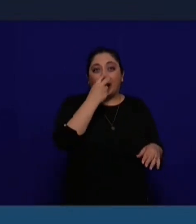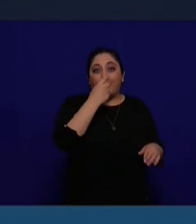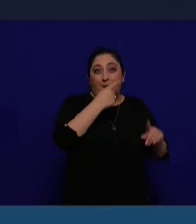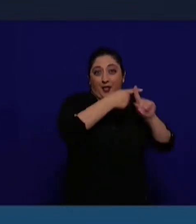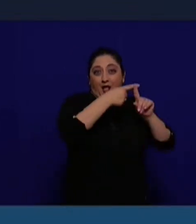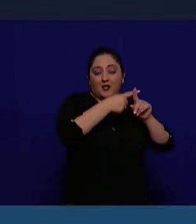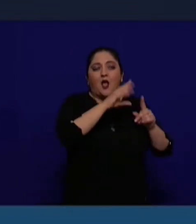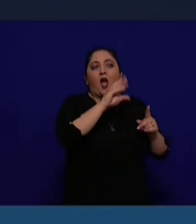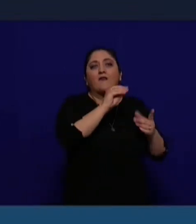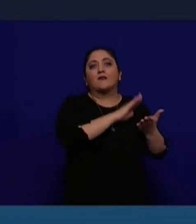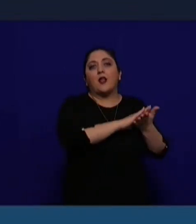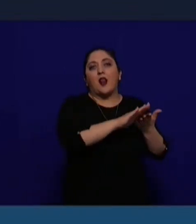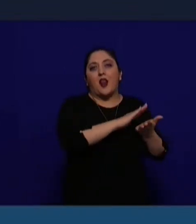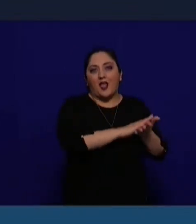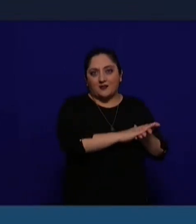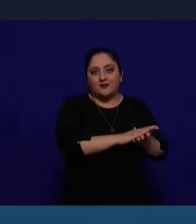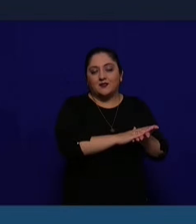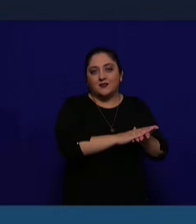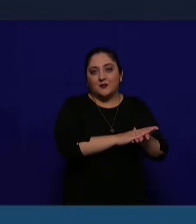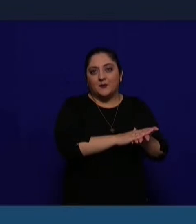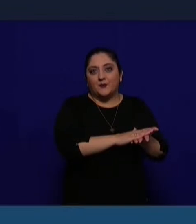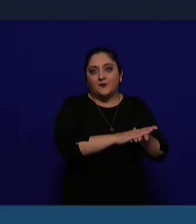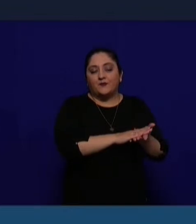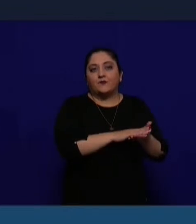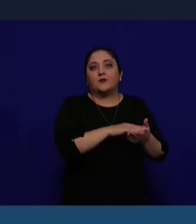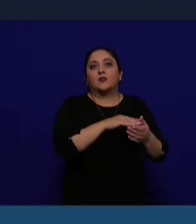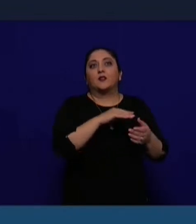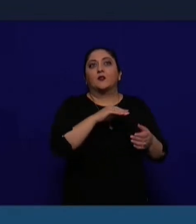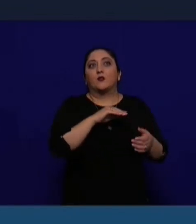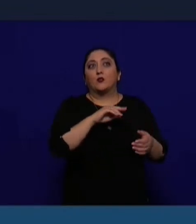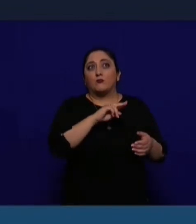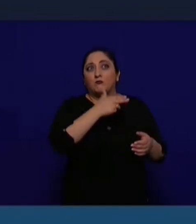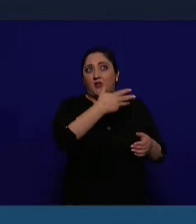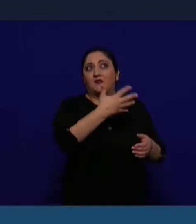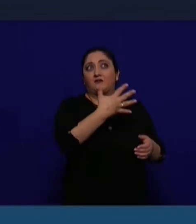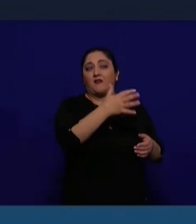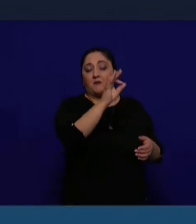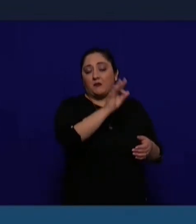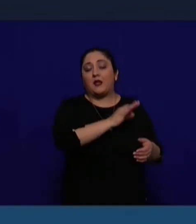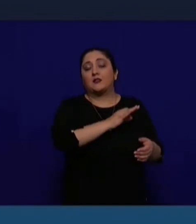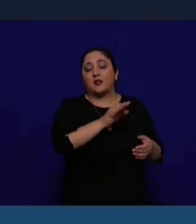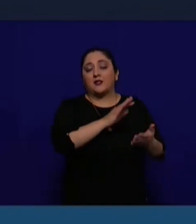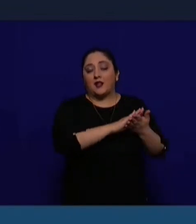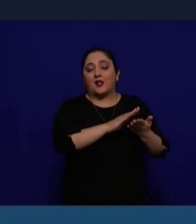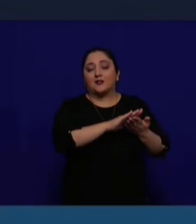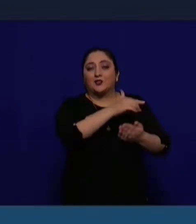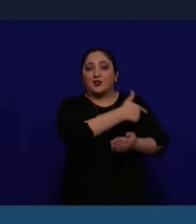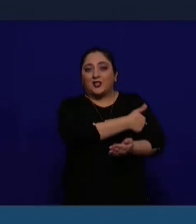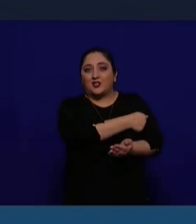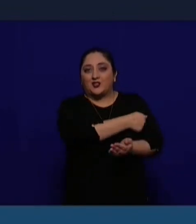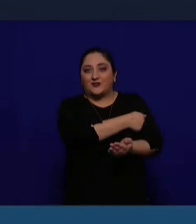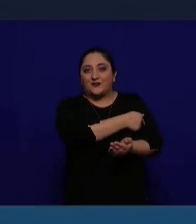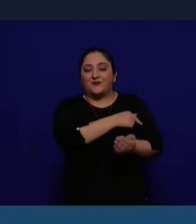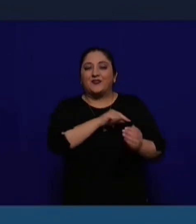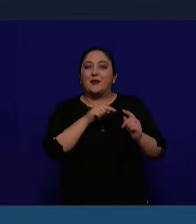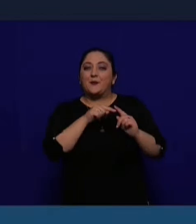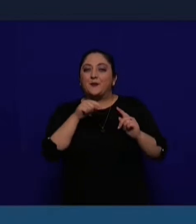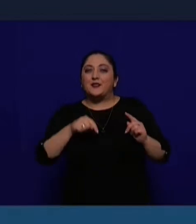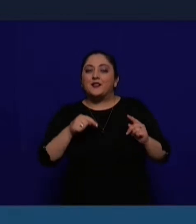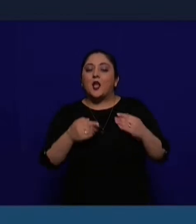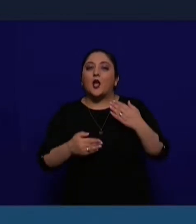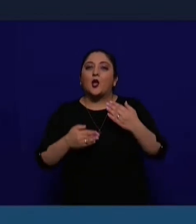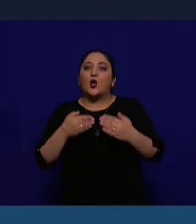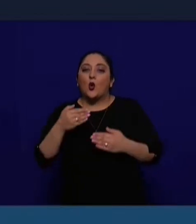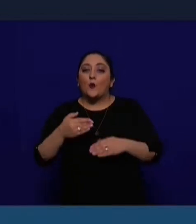ammont sostanzjali li diġà tlaqmu u li qabeż il-fuq minn 95% bħala tilqim. Pero wkoll bħalissa għadna